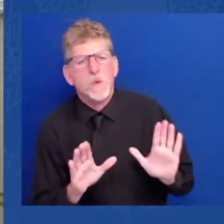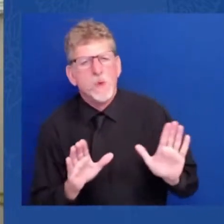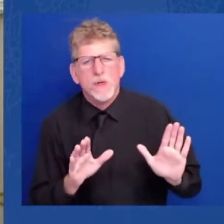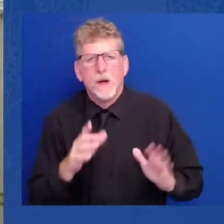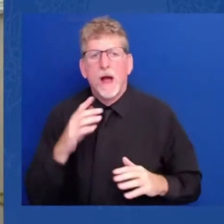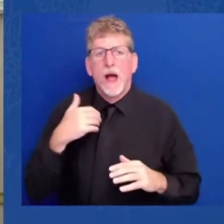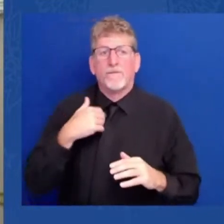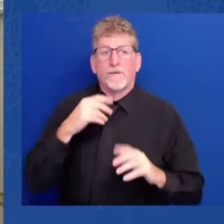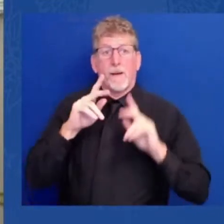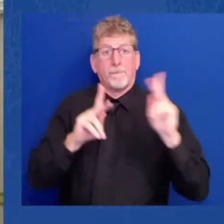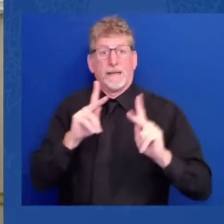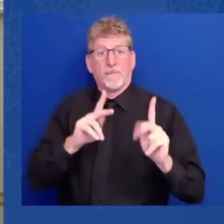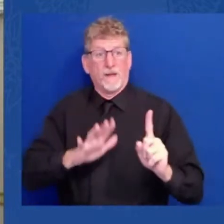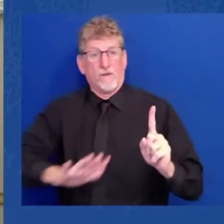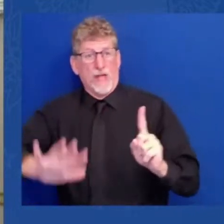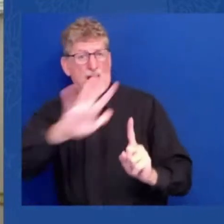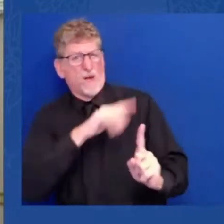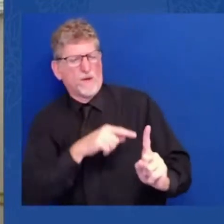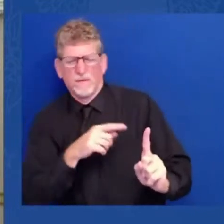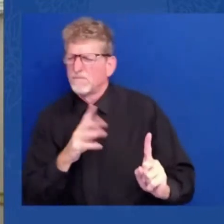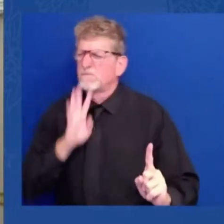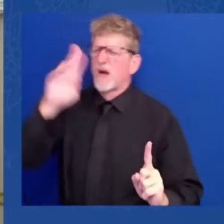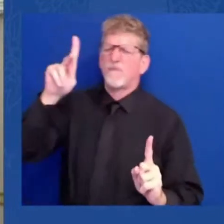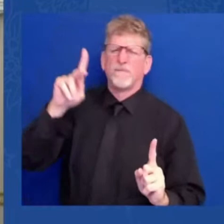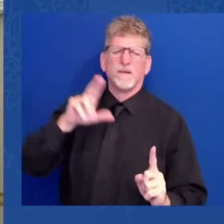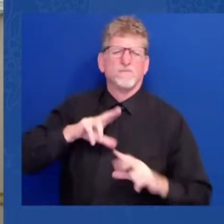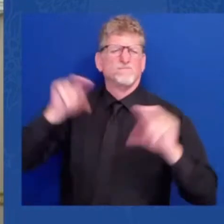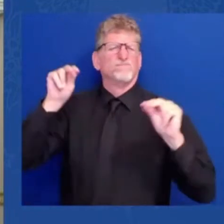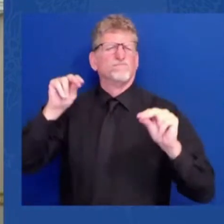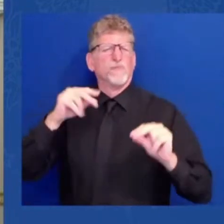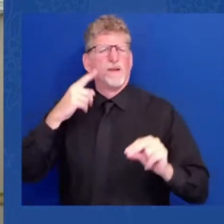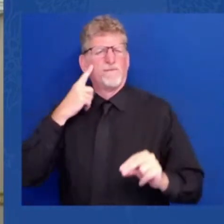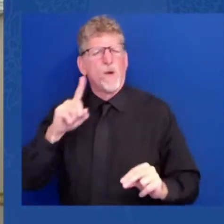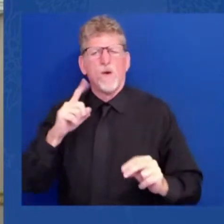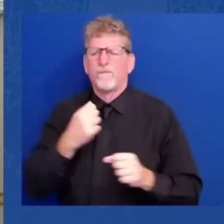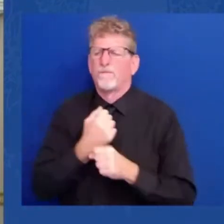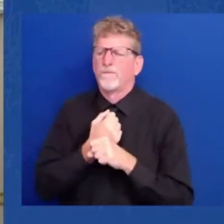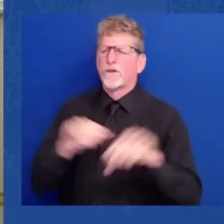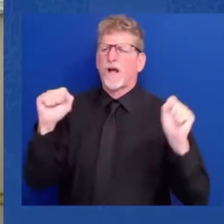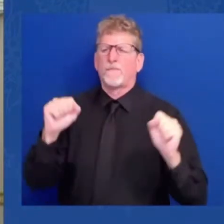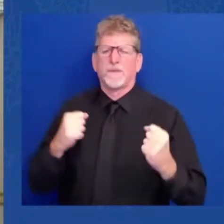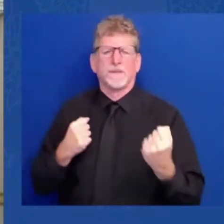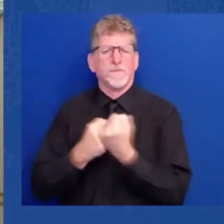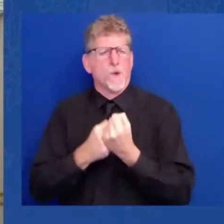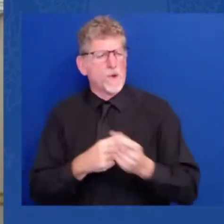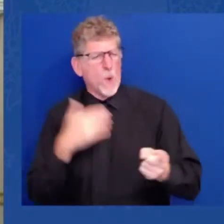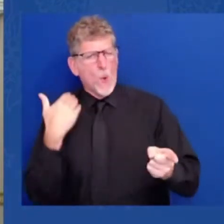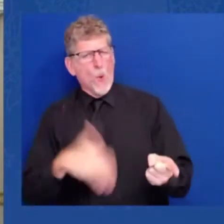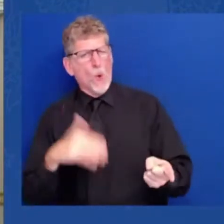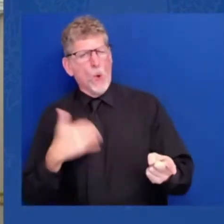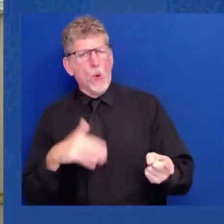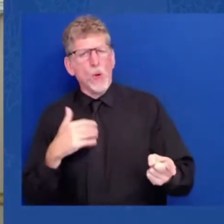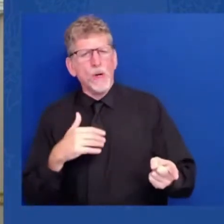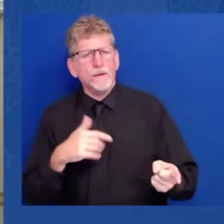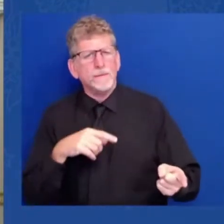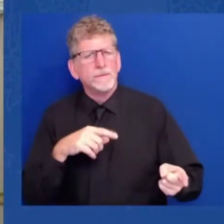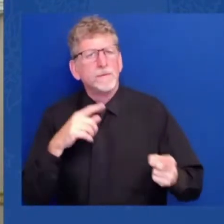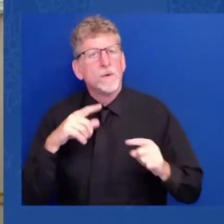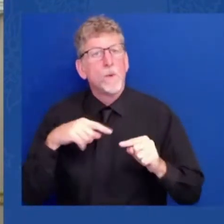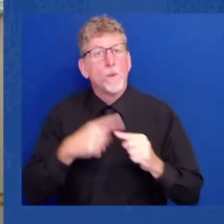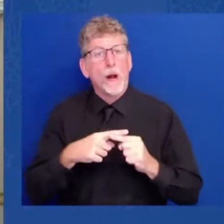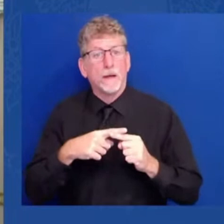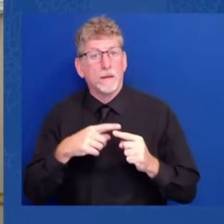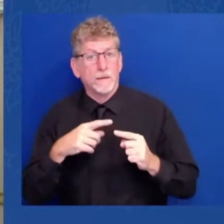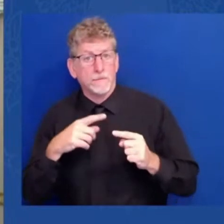written, Putin's war on Ukraine will have left Russia weaker and the rest of the world stronger. May God bless all